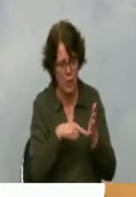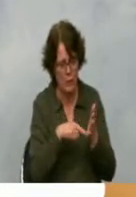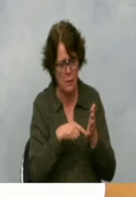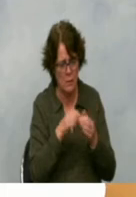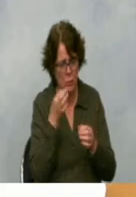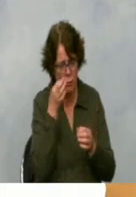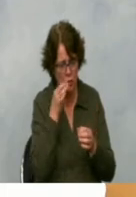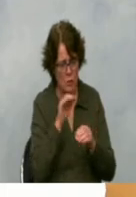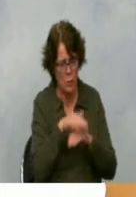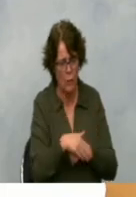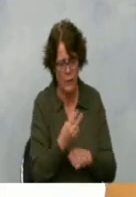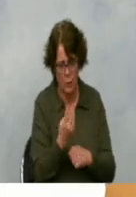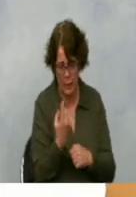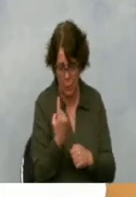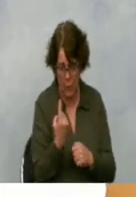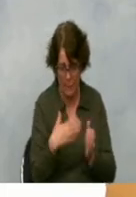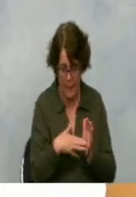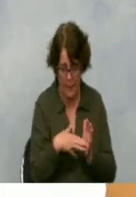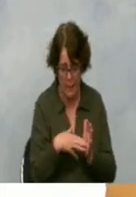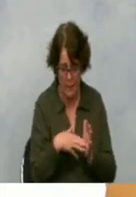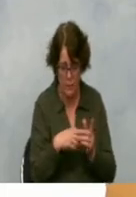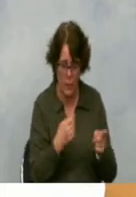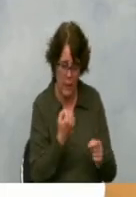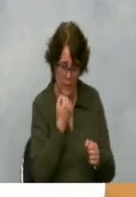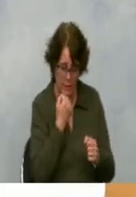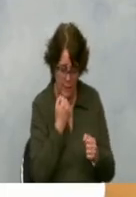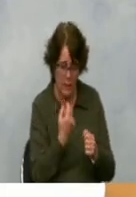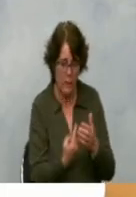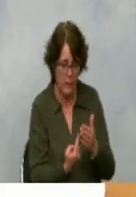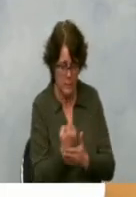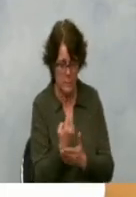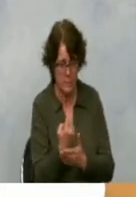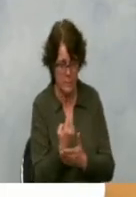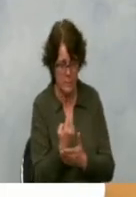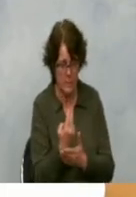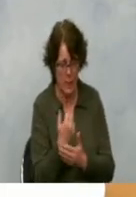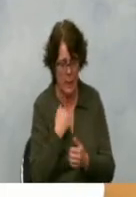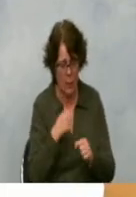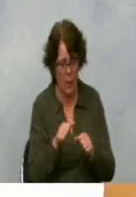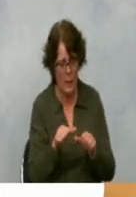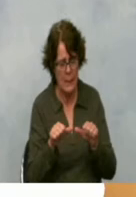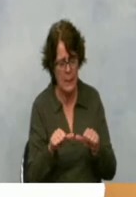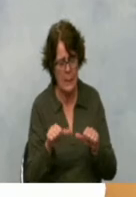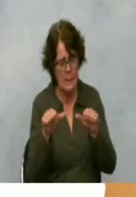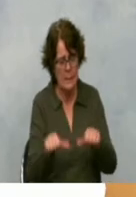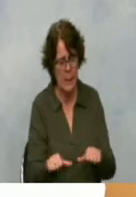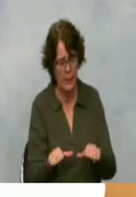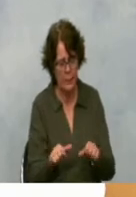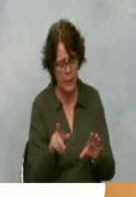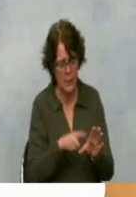21. Right, so that's the figure that's appearing in our settlement for year